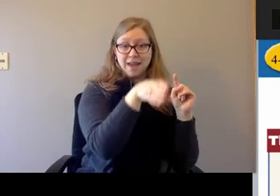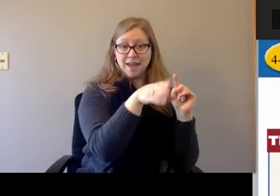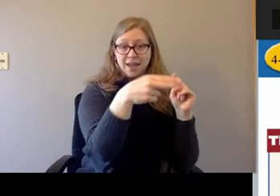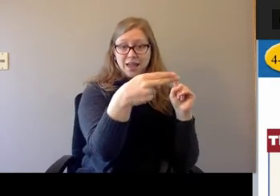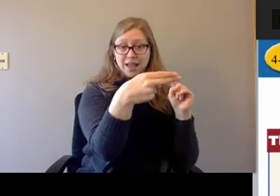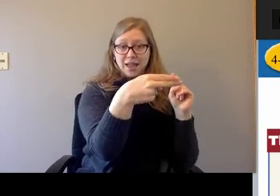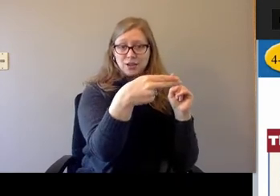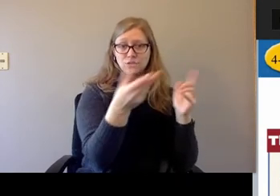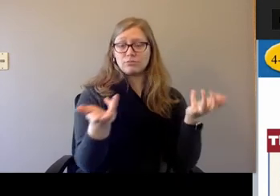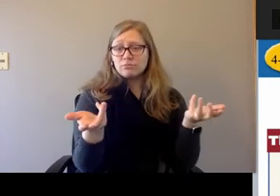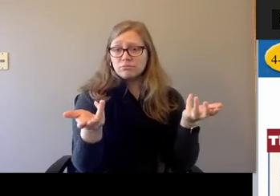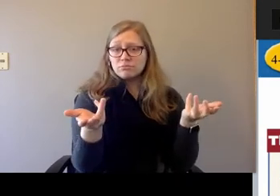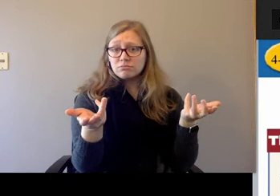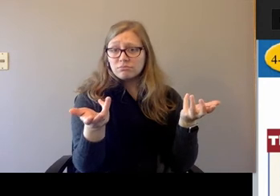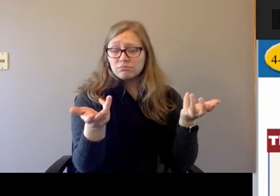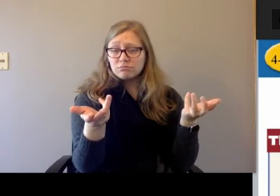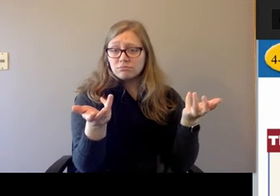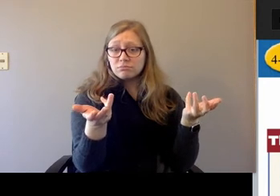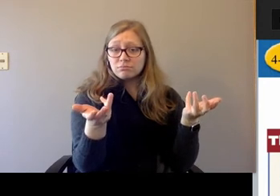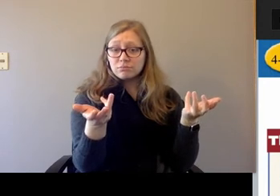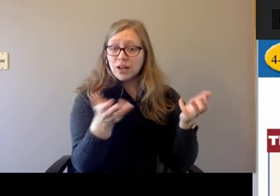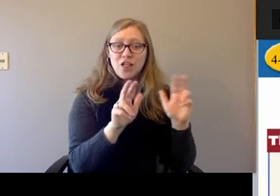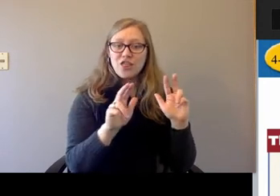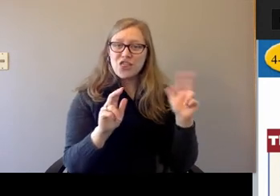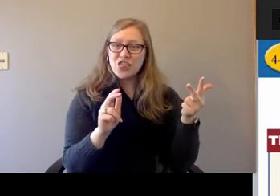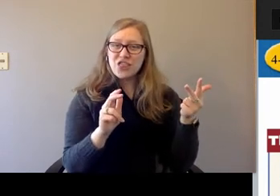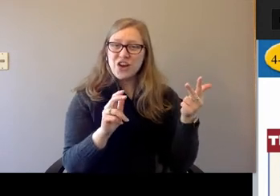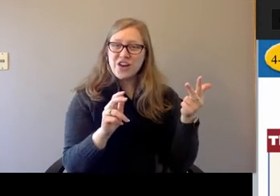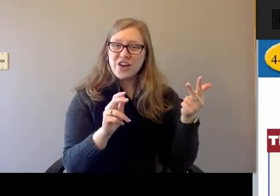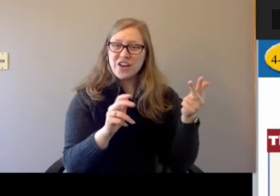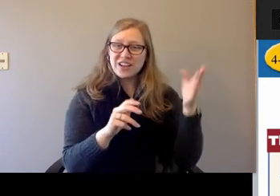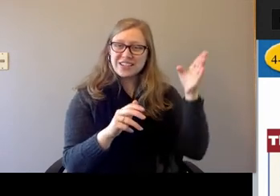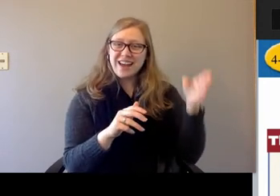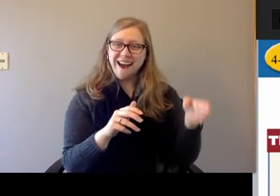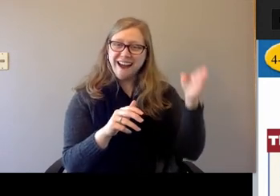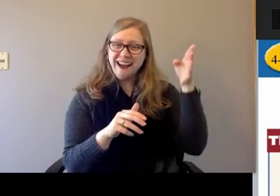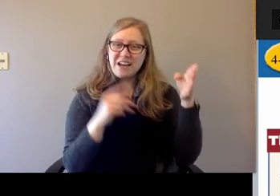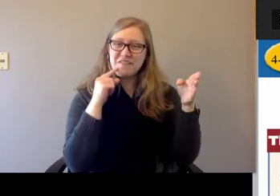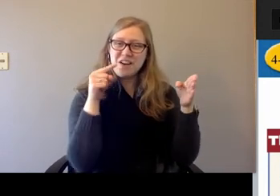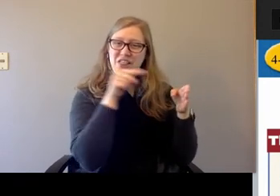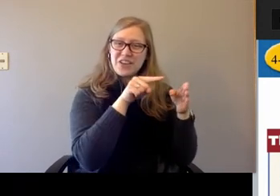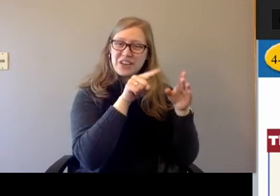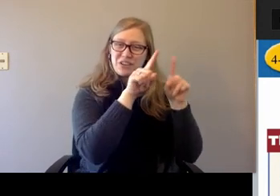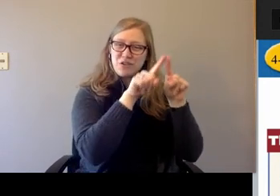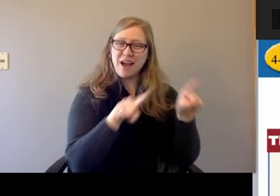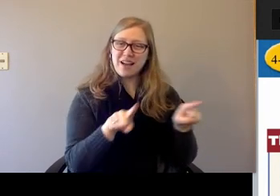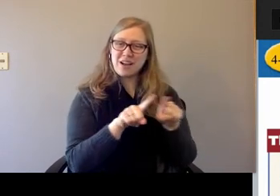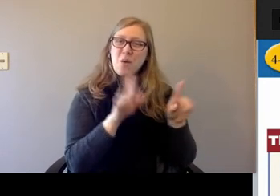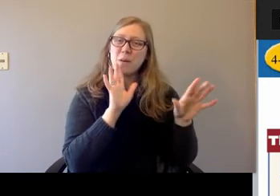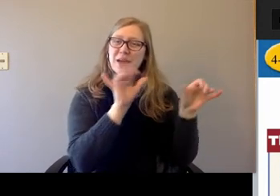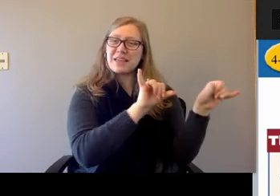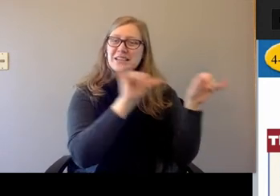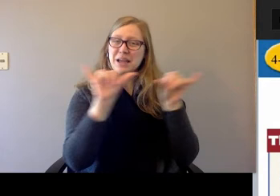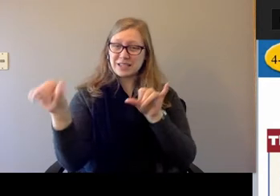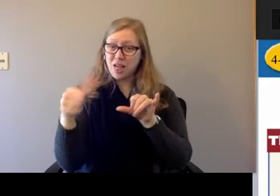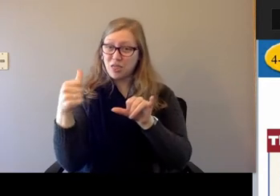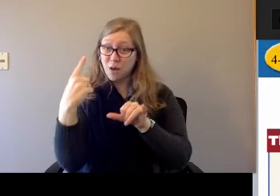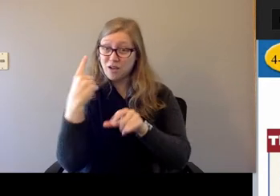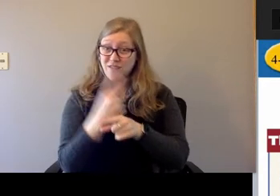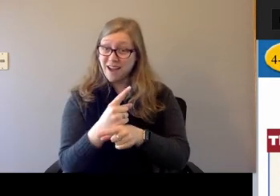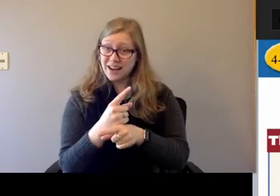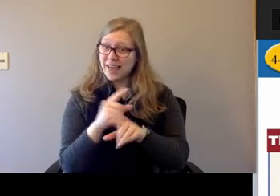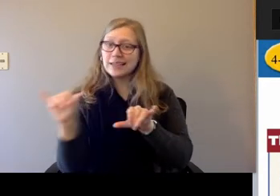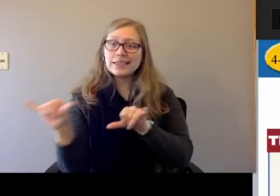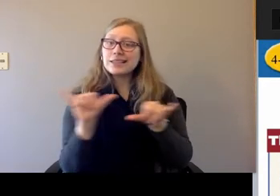Well, this third side in this triangle, this other leg, is also going to be that same length. So if